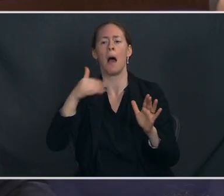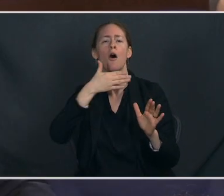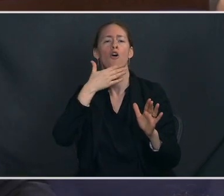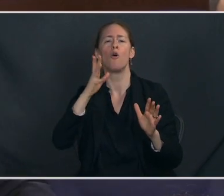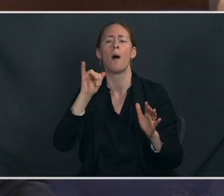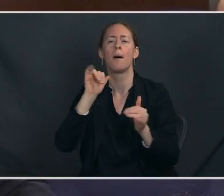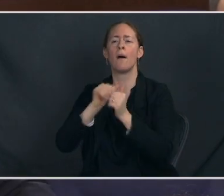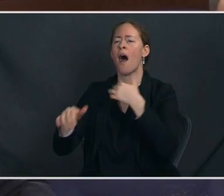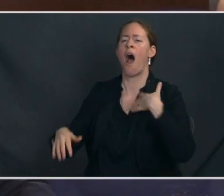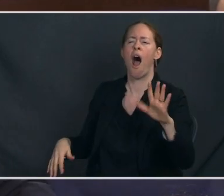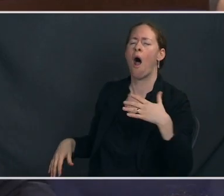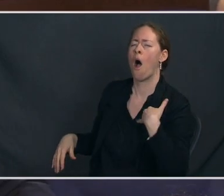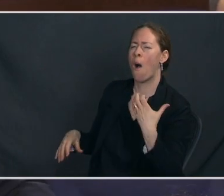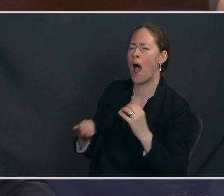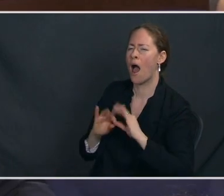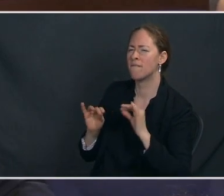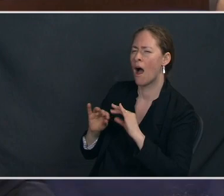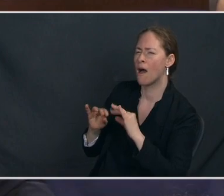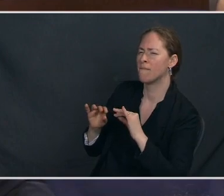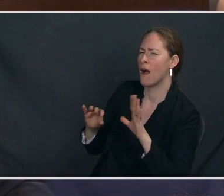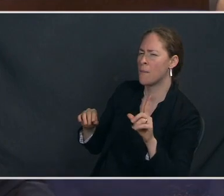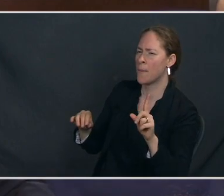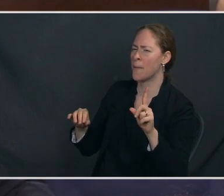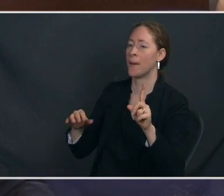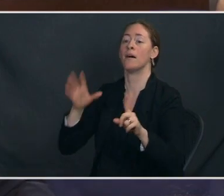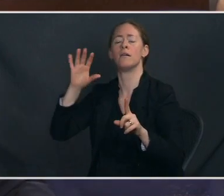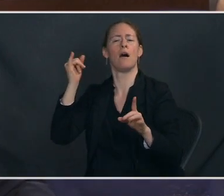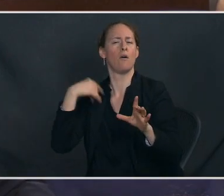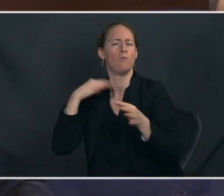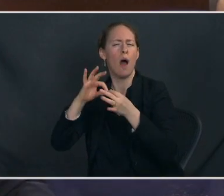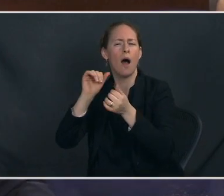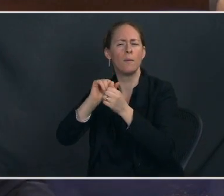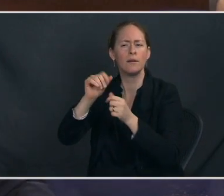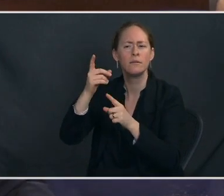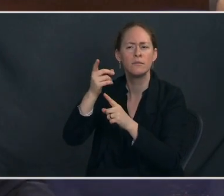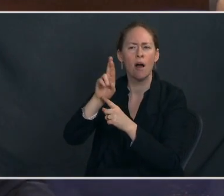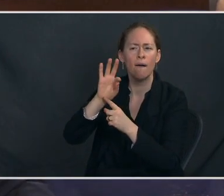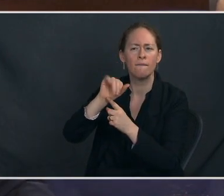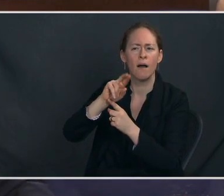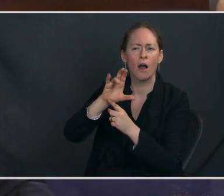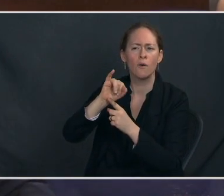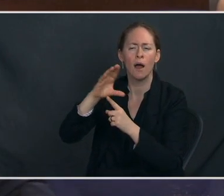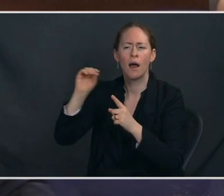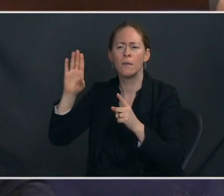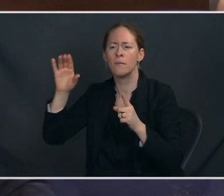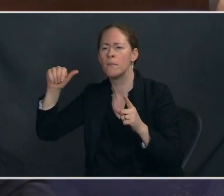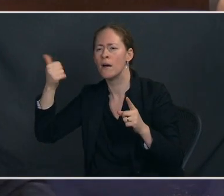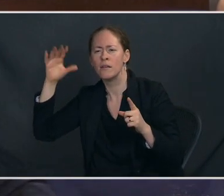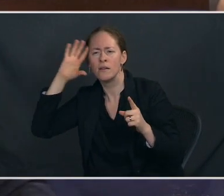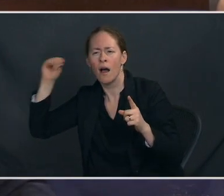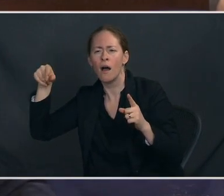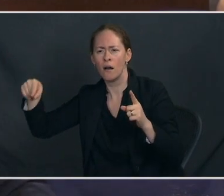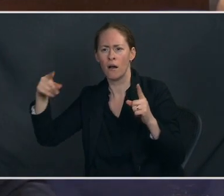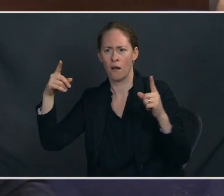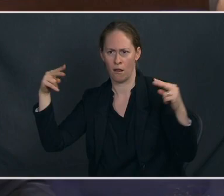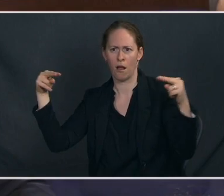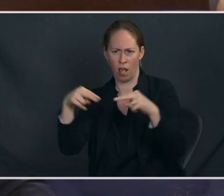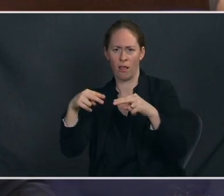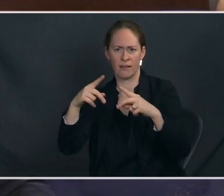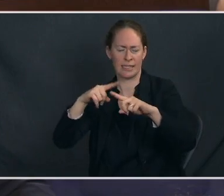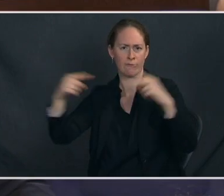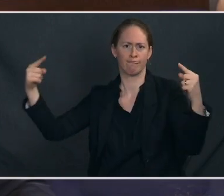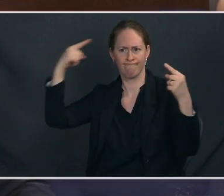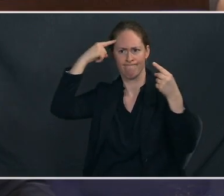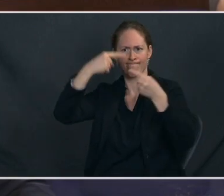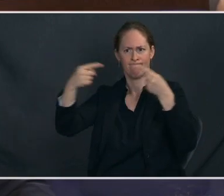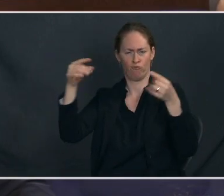of the way both Dr. Fauci and President Biden viewed herd immunity and when we get out of this pandemic right now. We